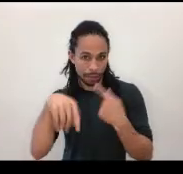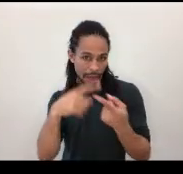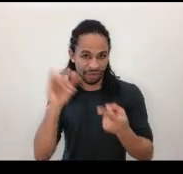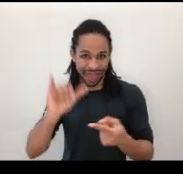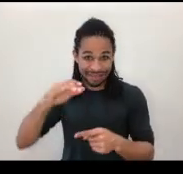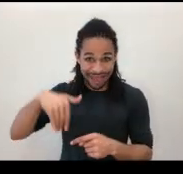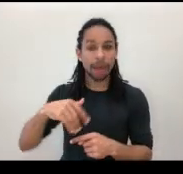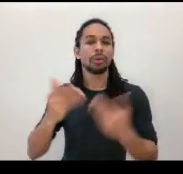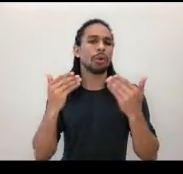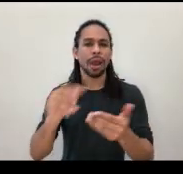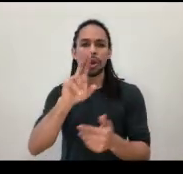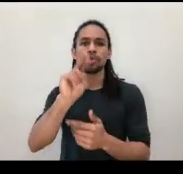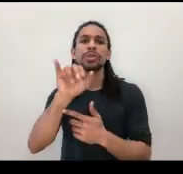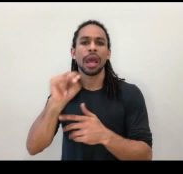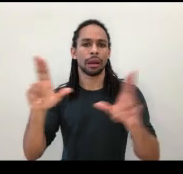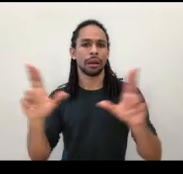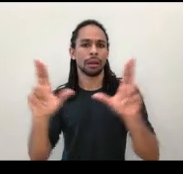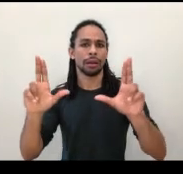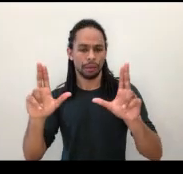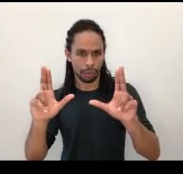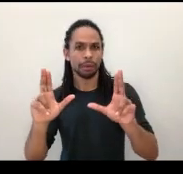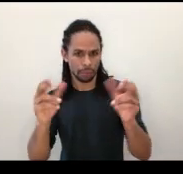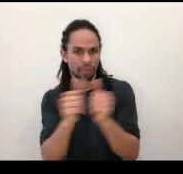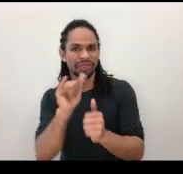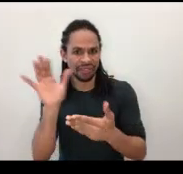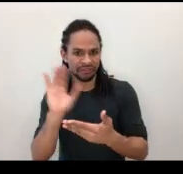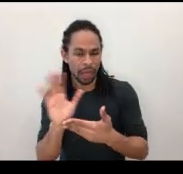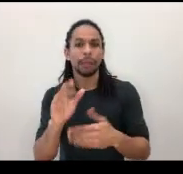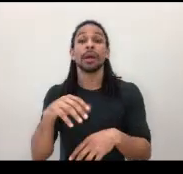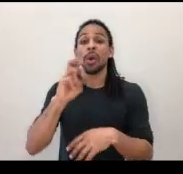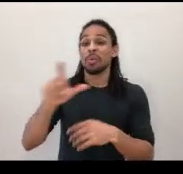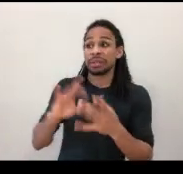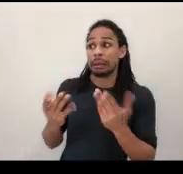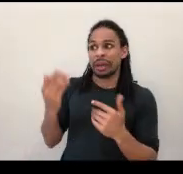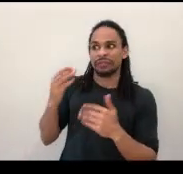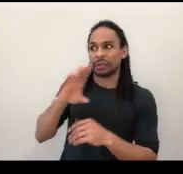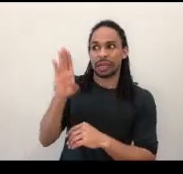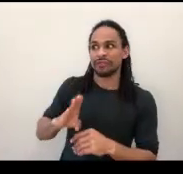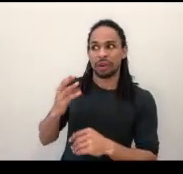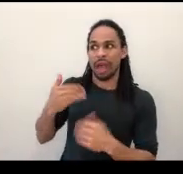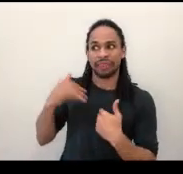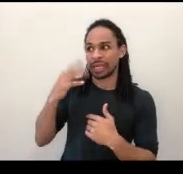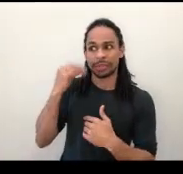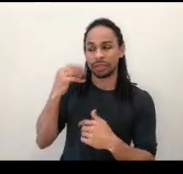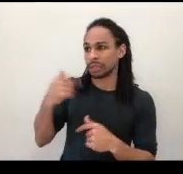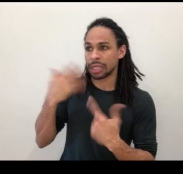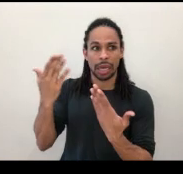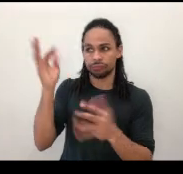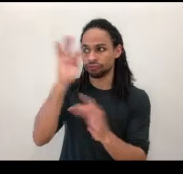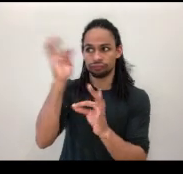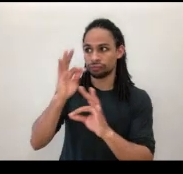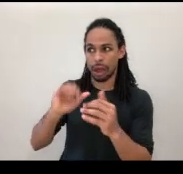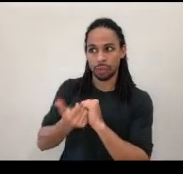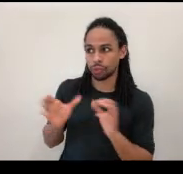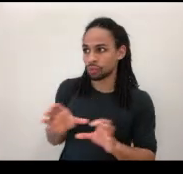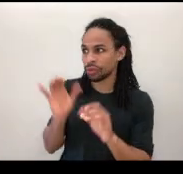about it already, to go union with this film. And Will was like, oh, I don't know, we've never done that before. I don't even have the first idea